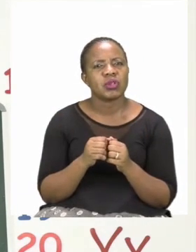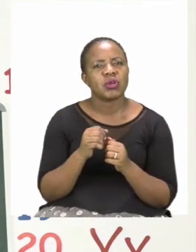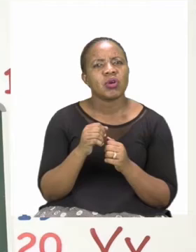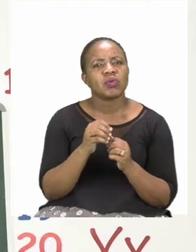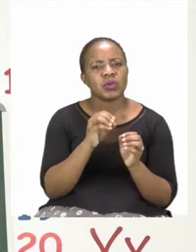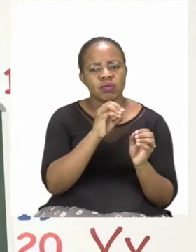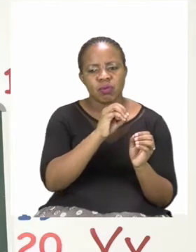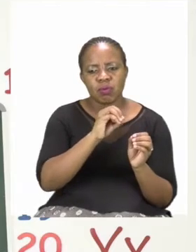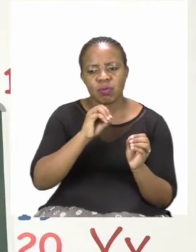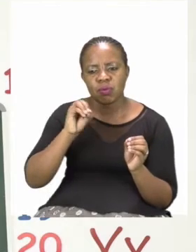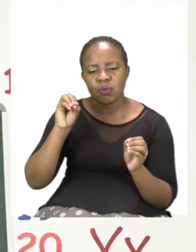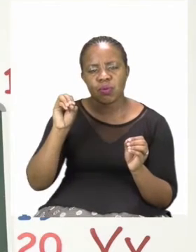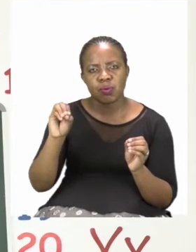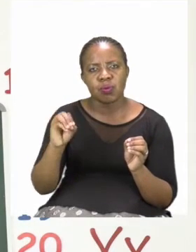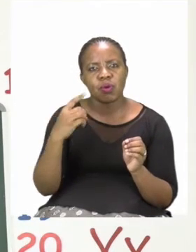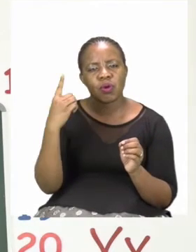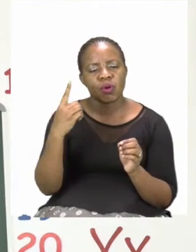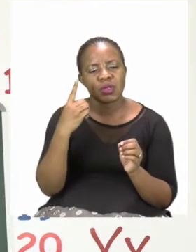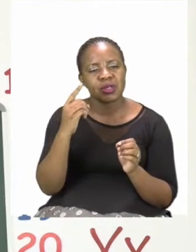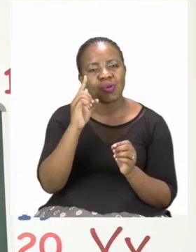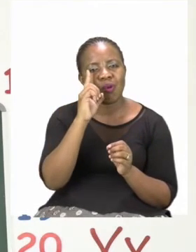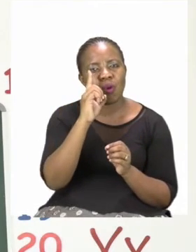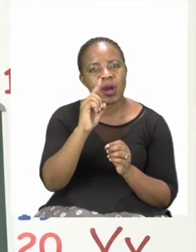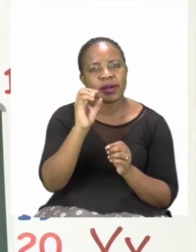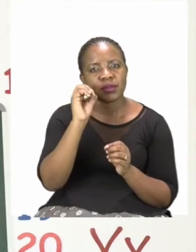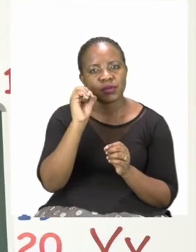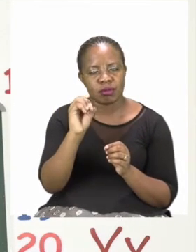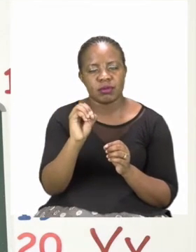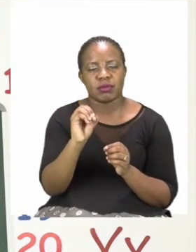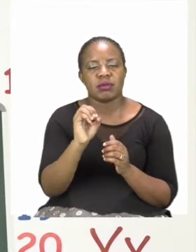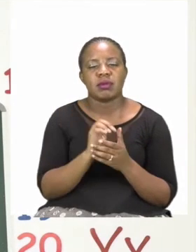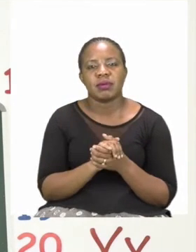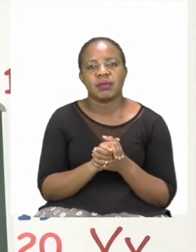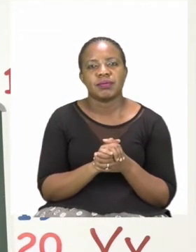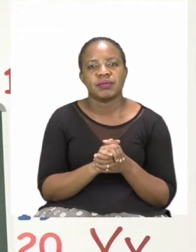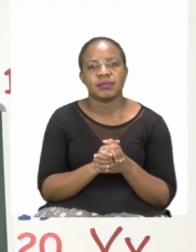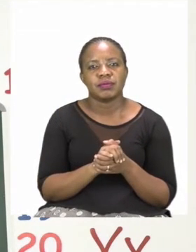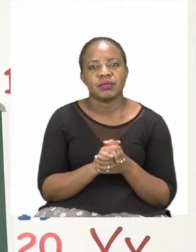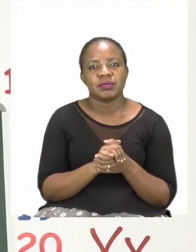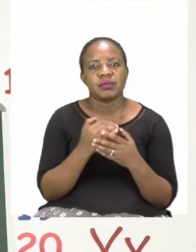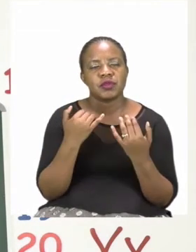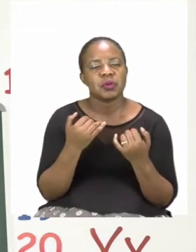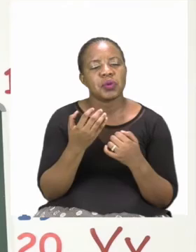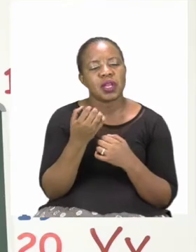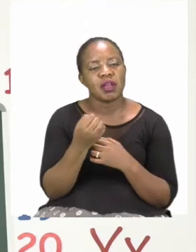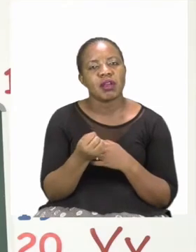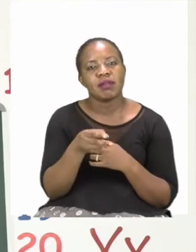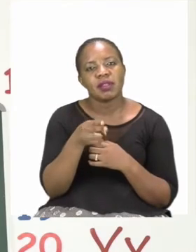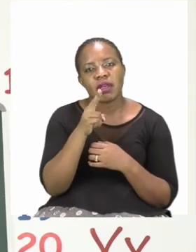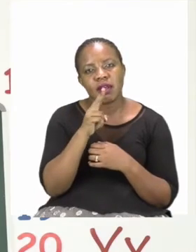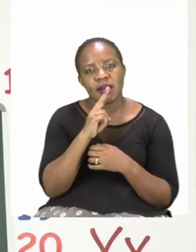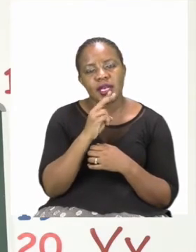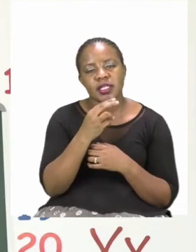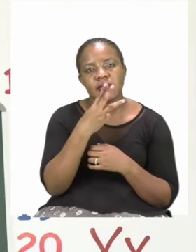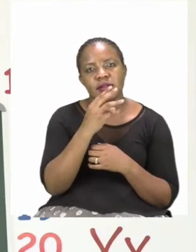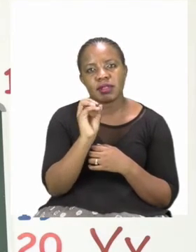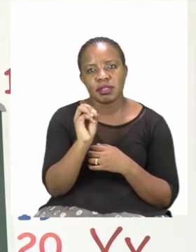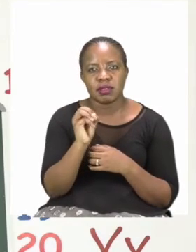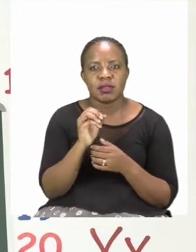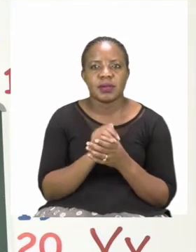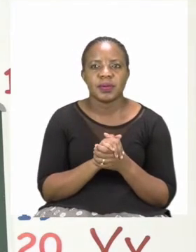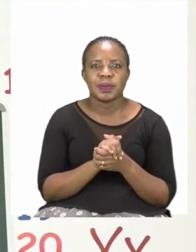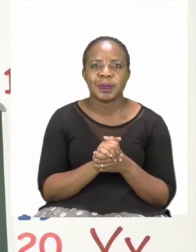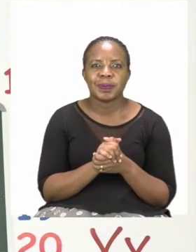1 0. So we bring a 0 here, and we have 30.